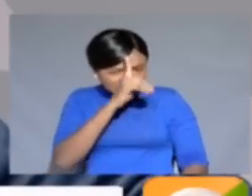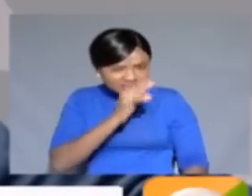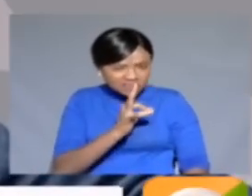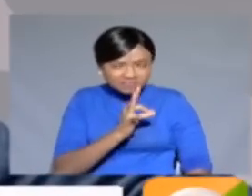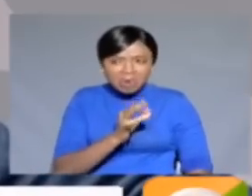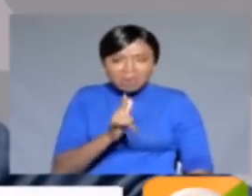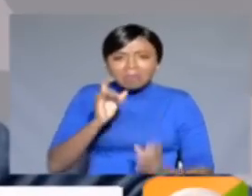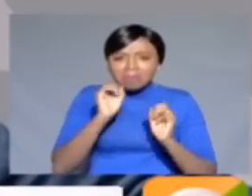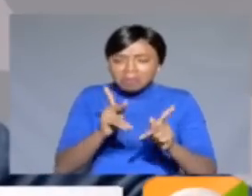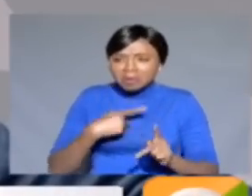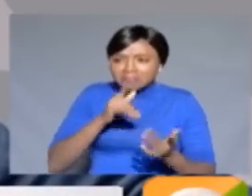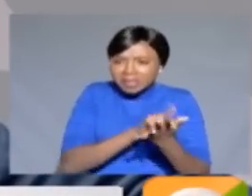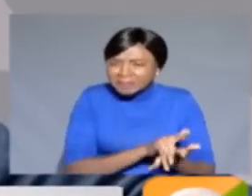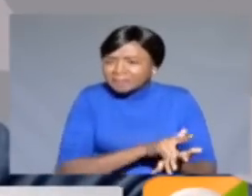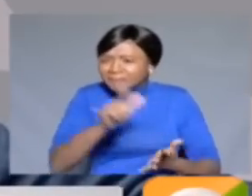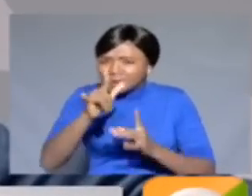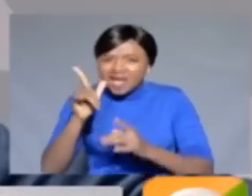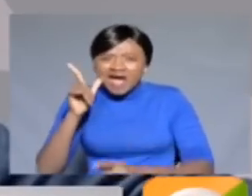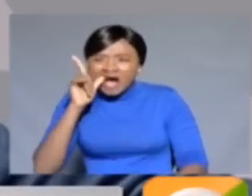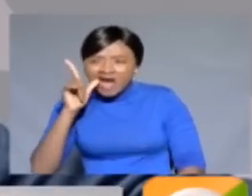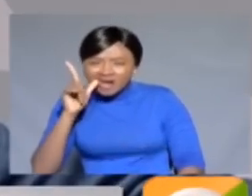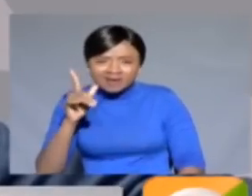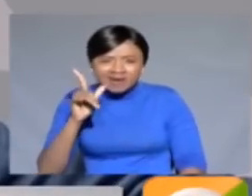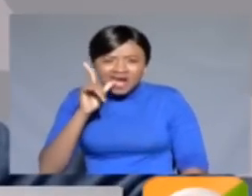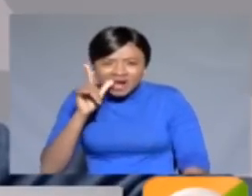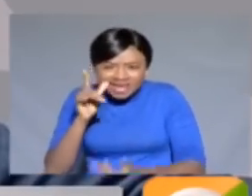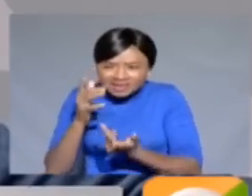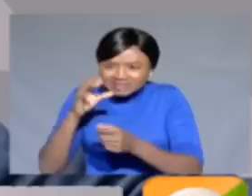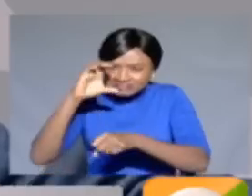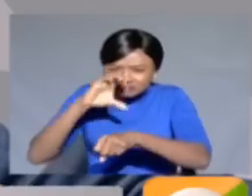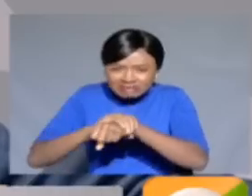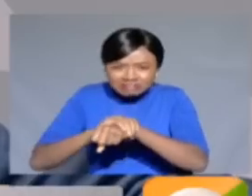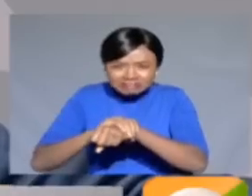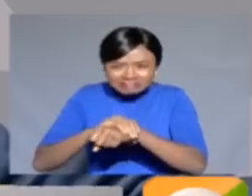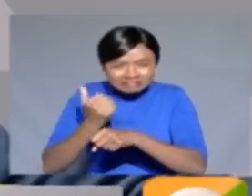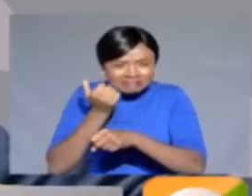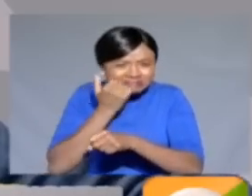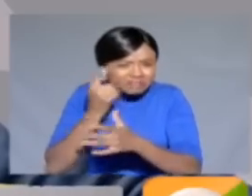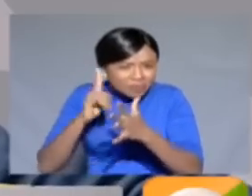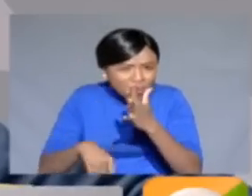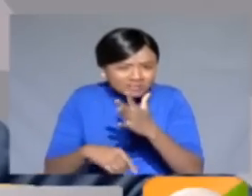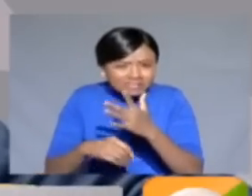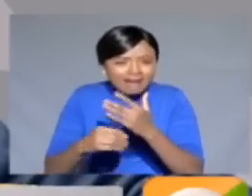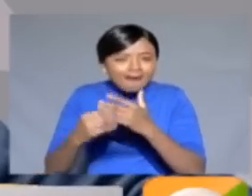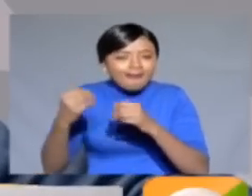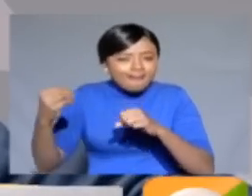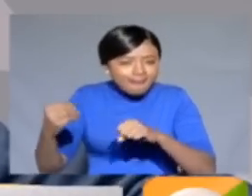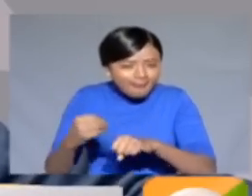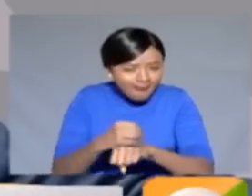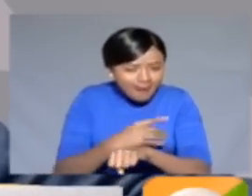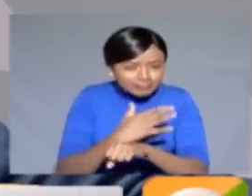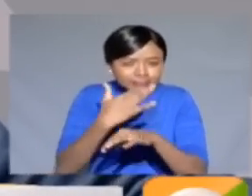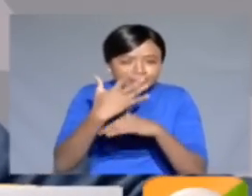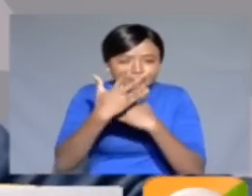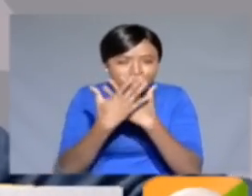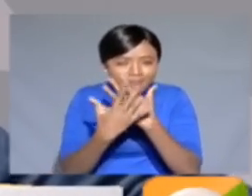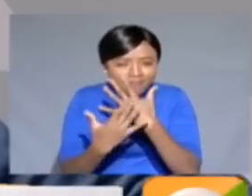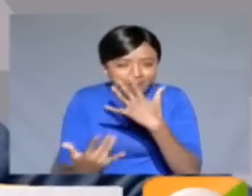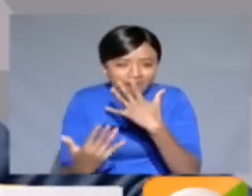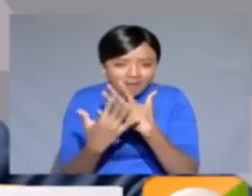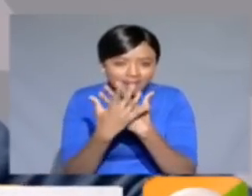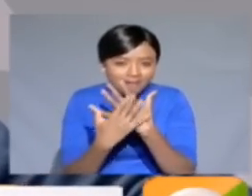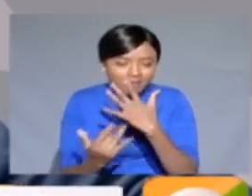London, and the diagnosis was a thing called acute myeloid leukemia, which is a rare form of blood